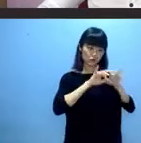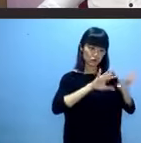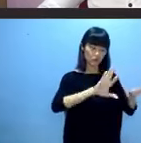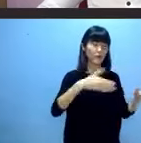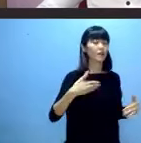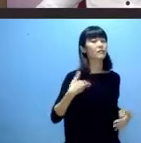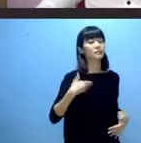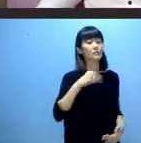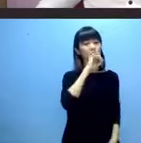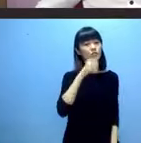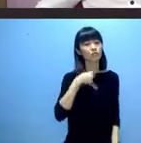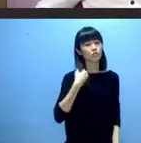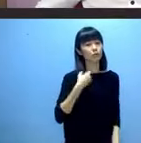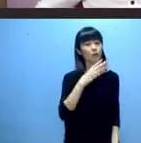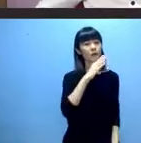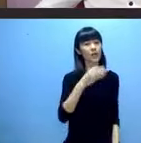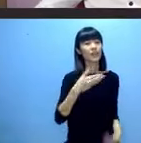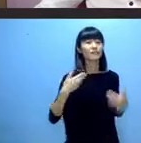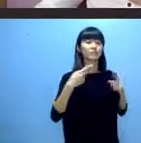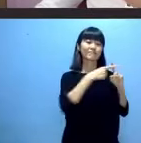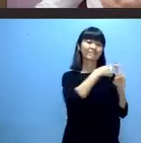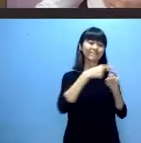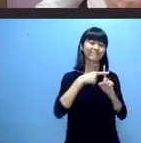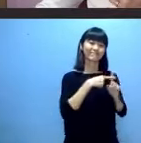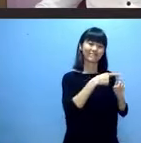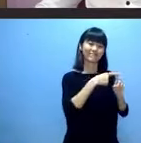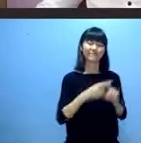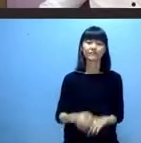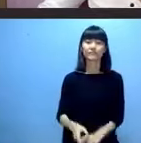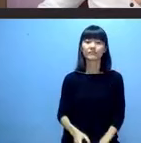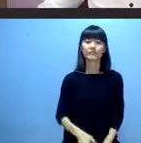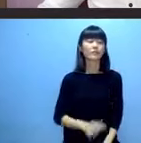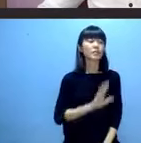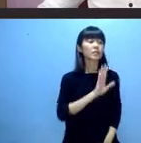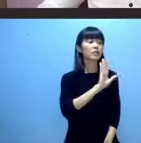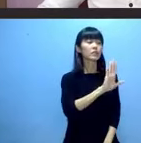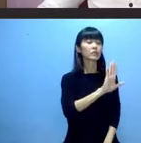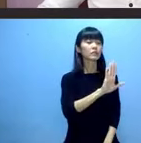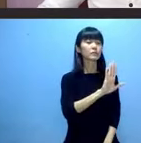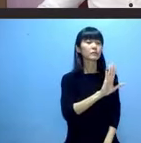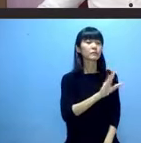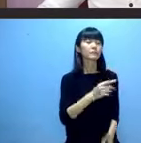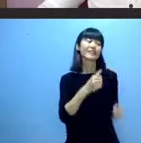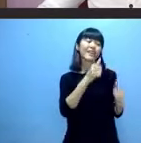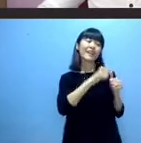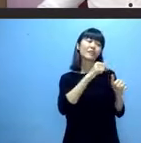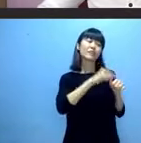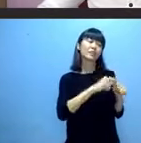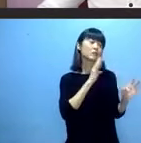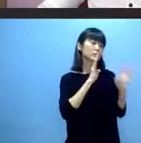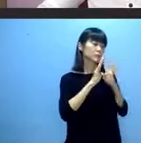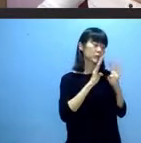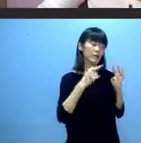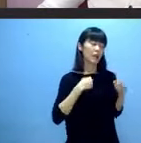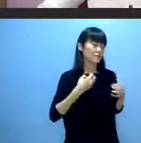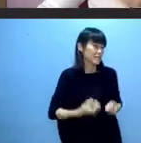period, right? Now, I mean, yeah. your heart, every time we spoke, I was always very inspired